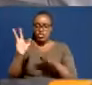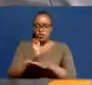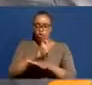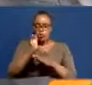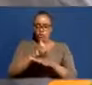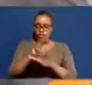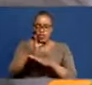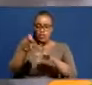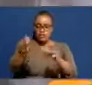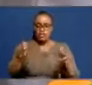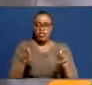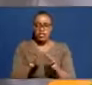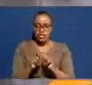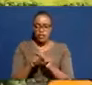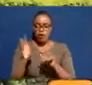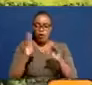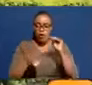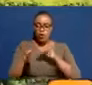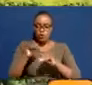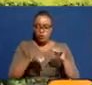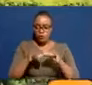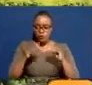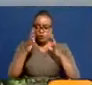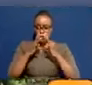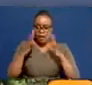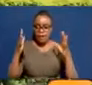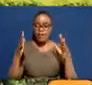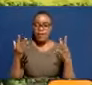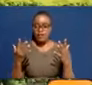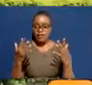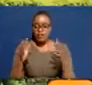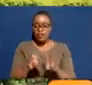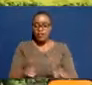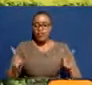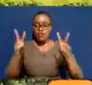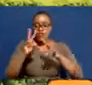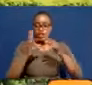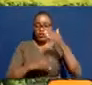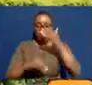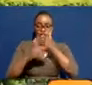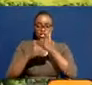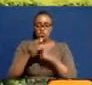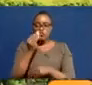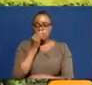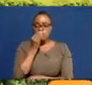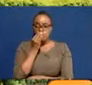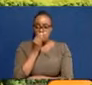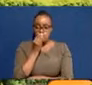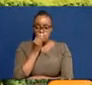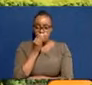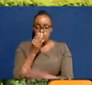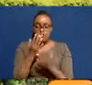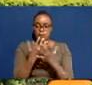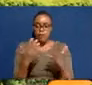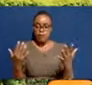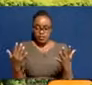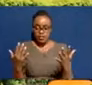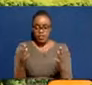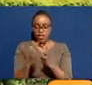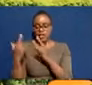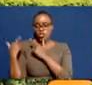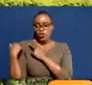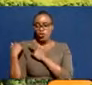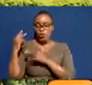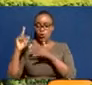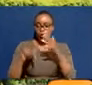this team. We contribute immensely in value addition of food products. Our role is